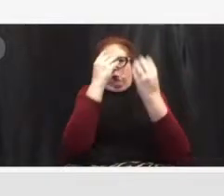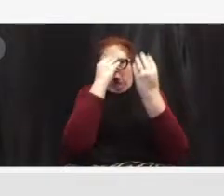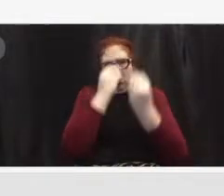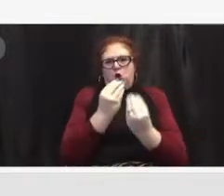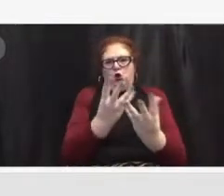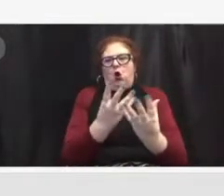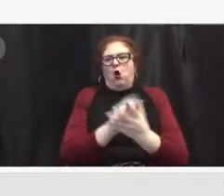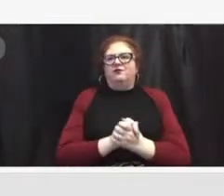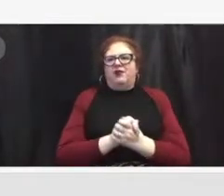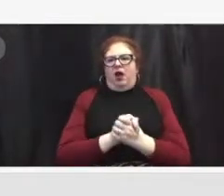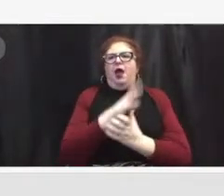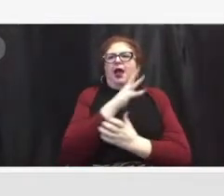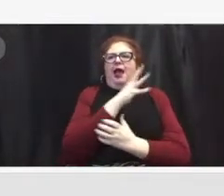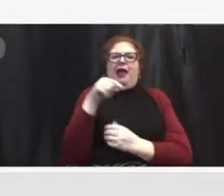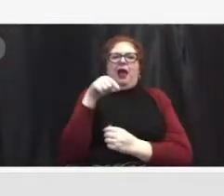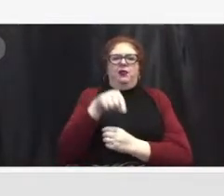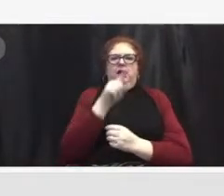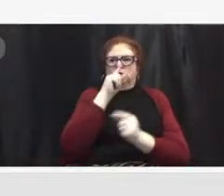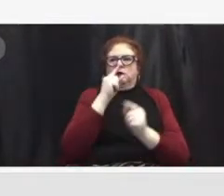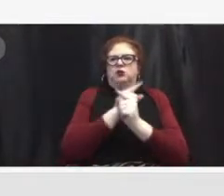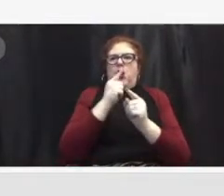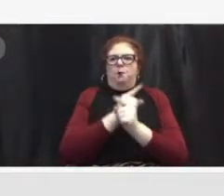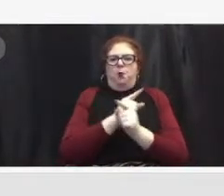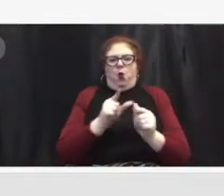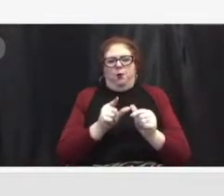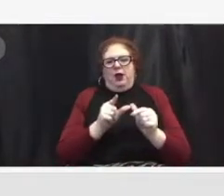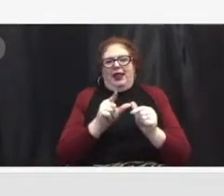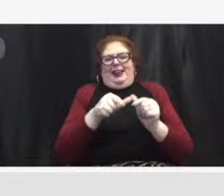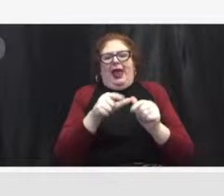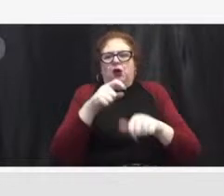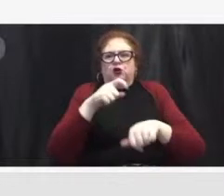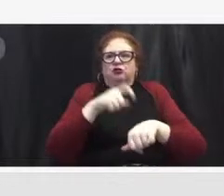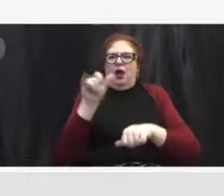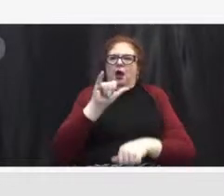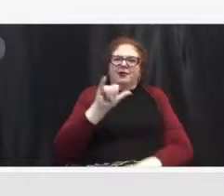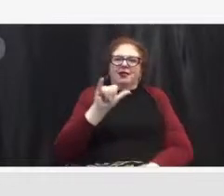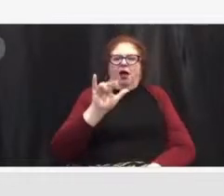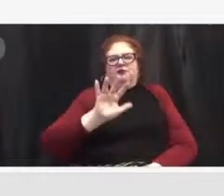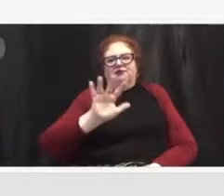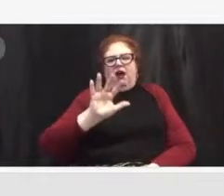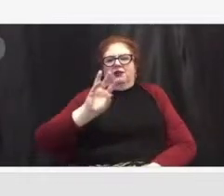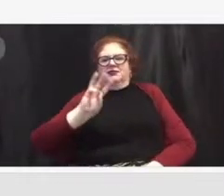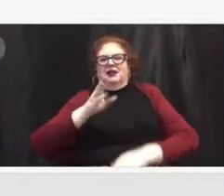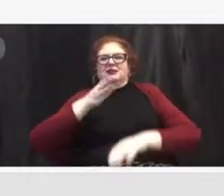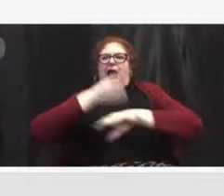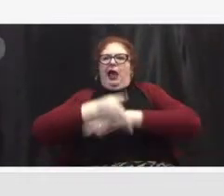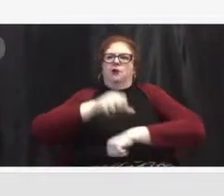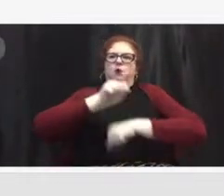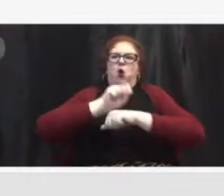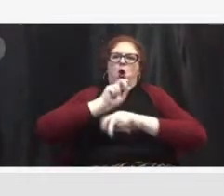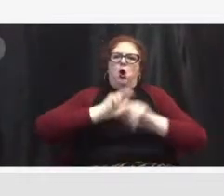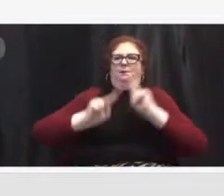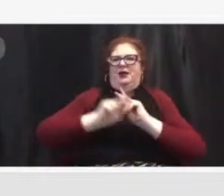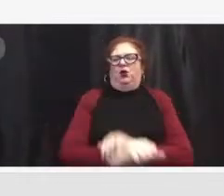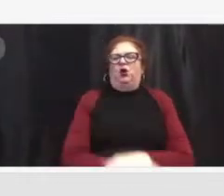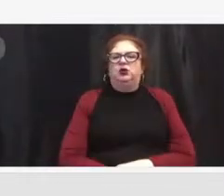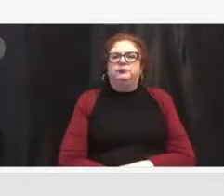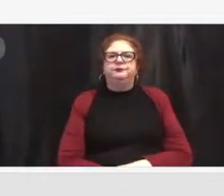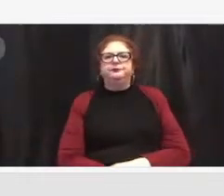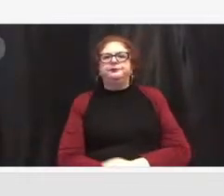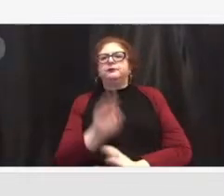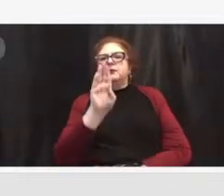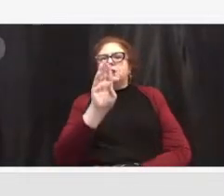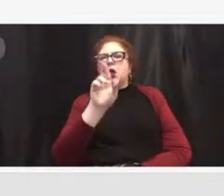appropriate later time, i.e. 5, 6 o'clock after work. Hey, Brent, did everybody get notified